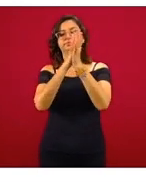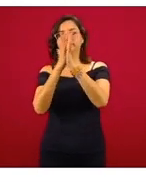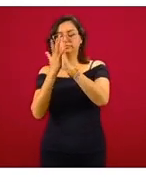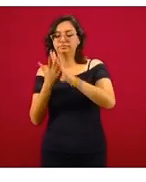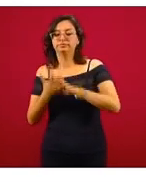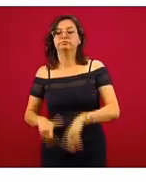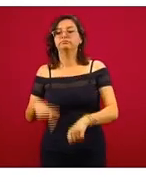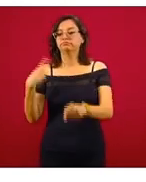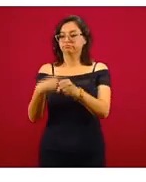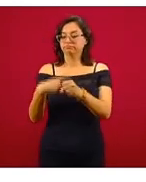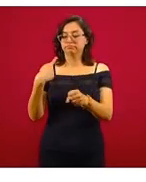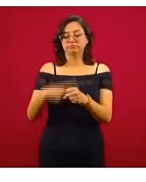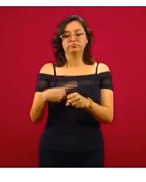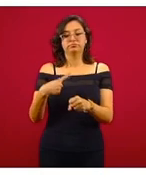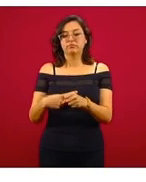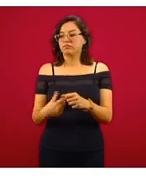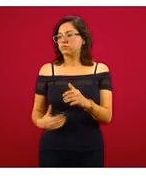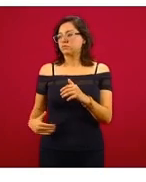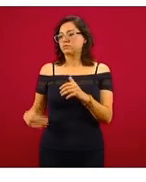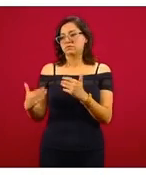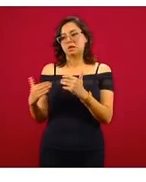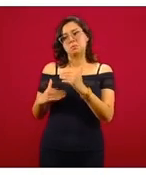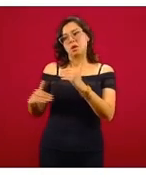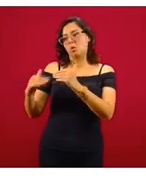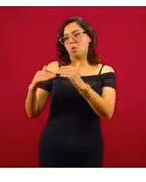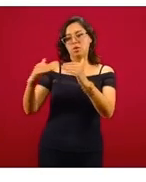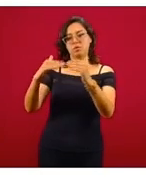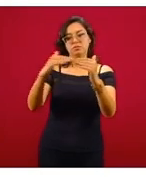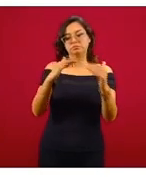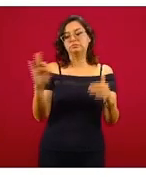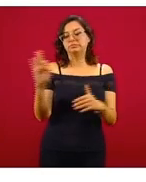most likely be